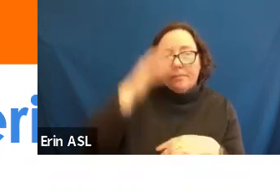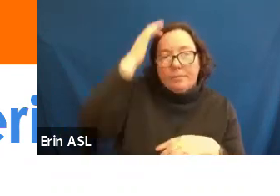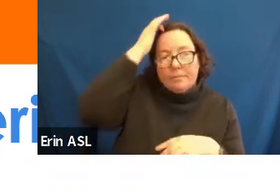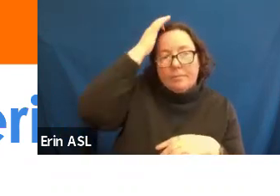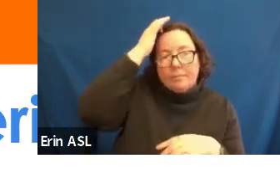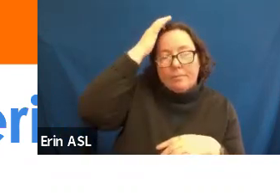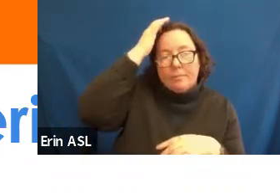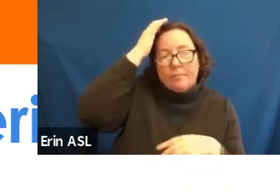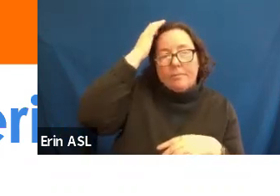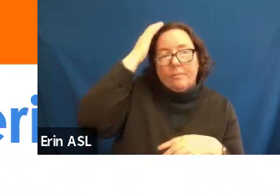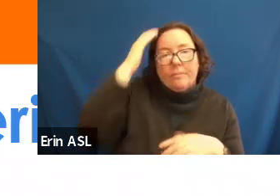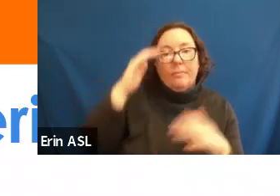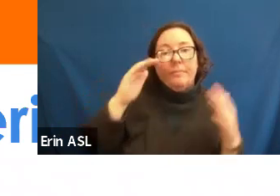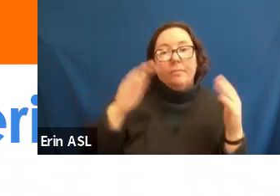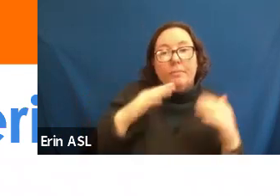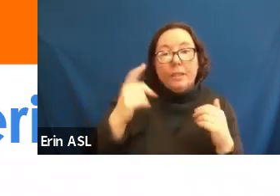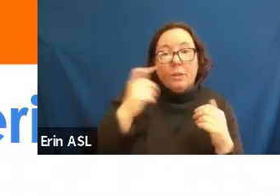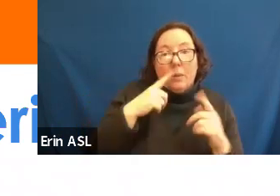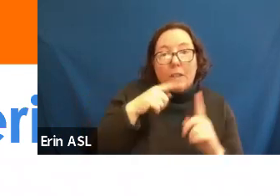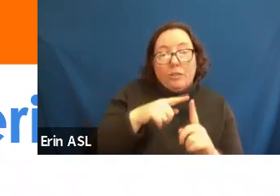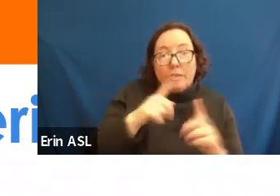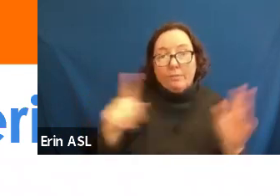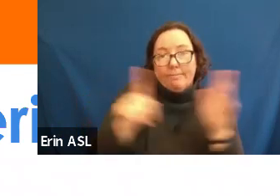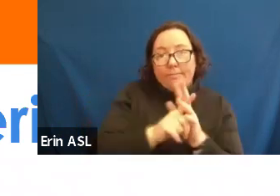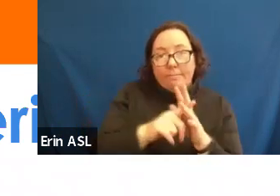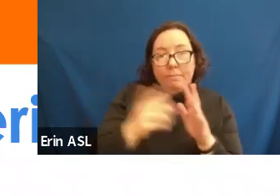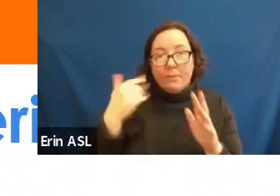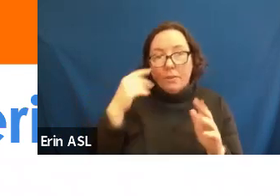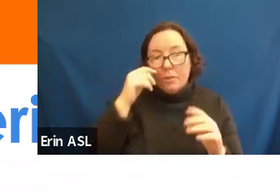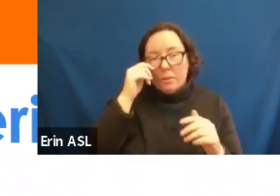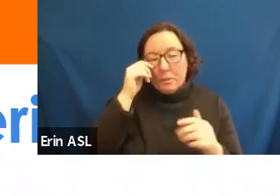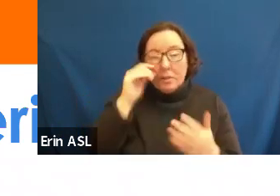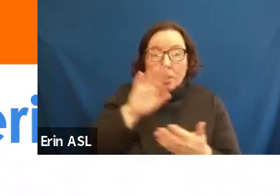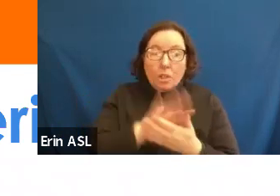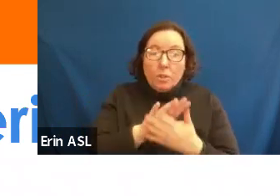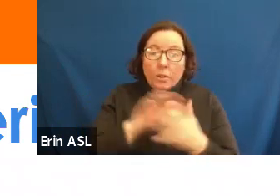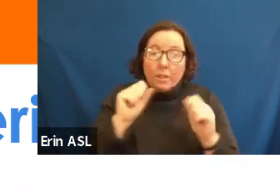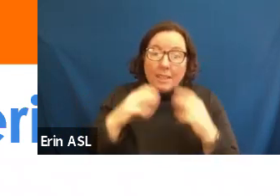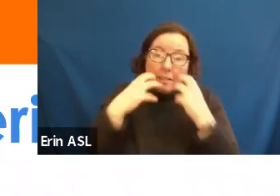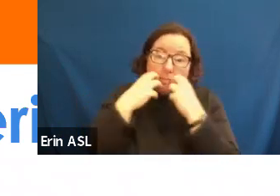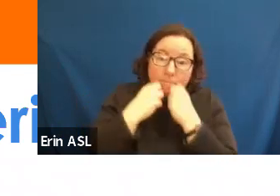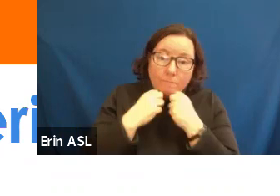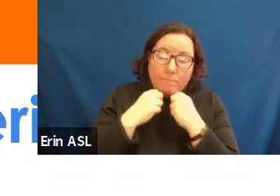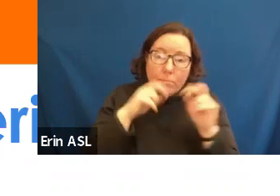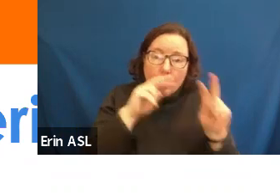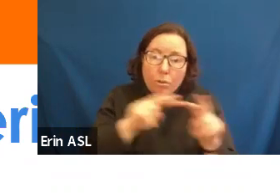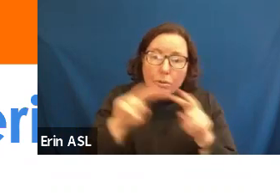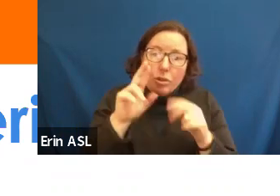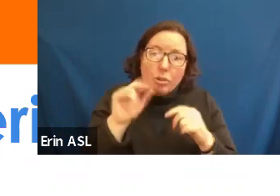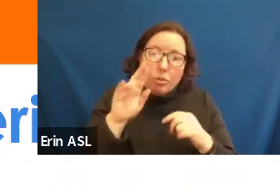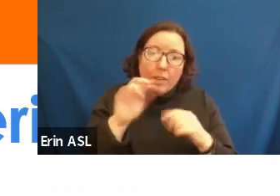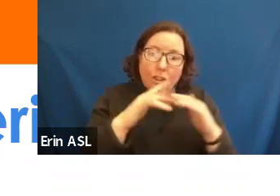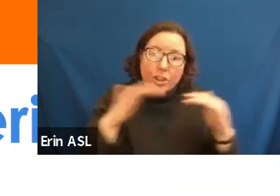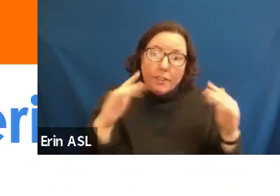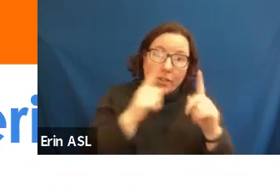The question that has come up is, can schools value racial diversity without